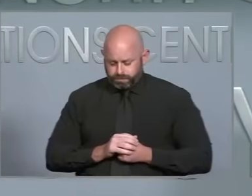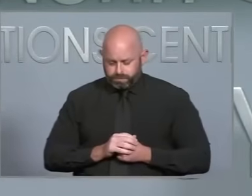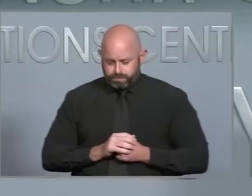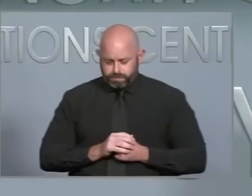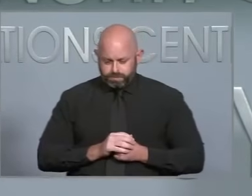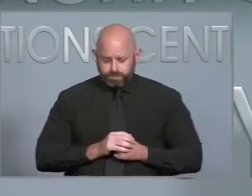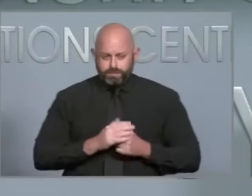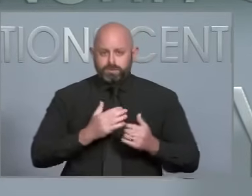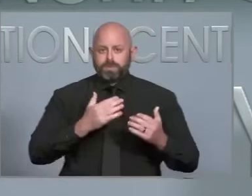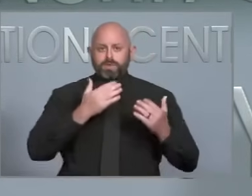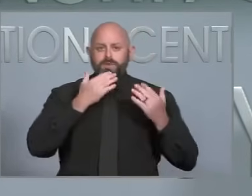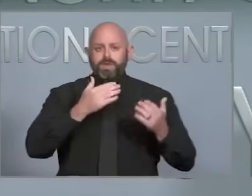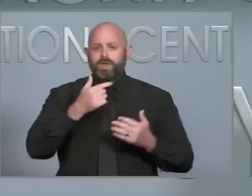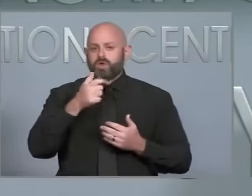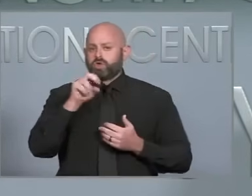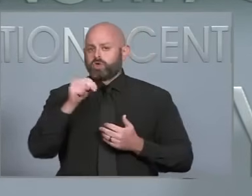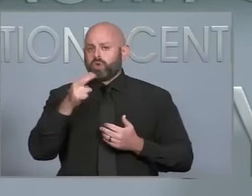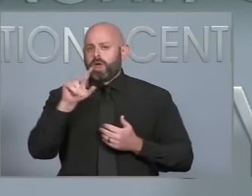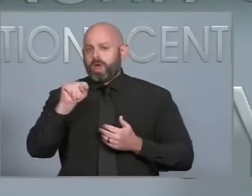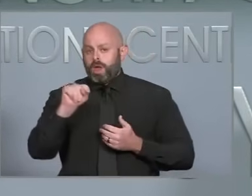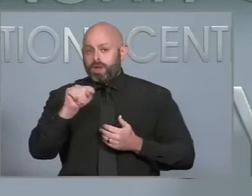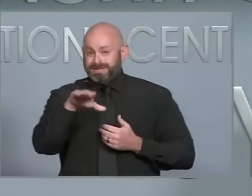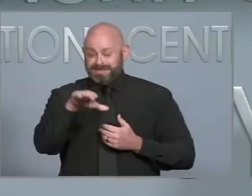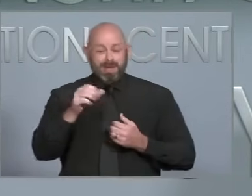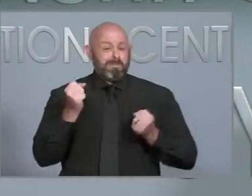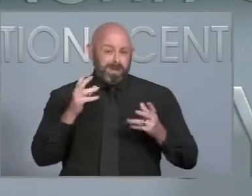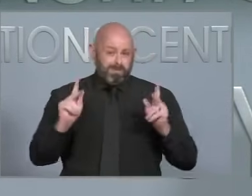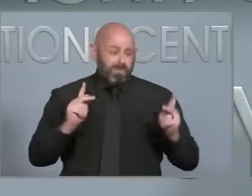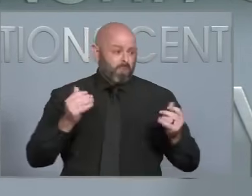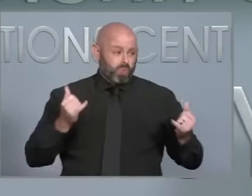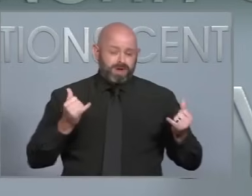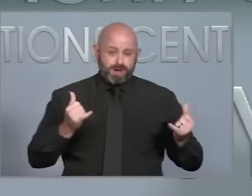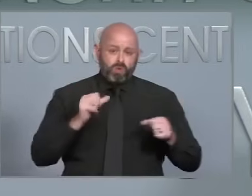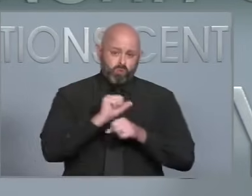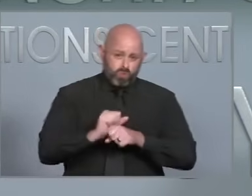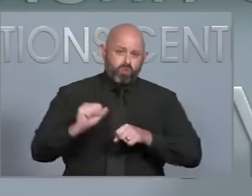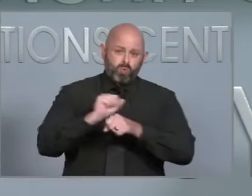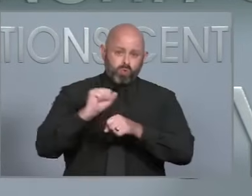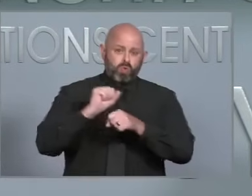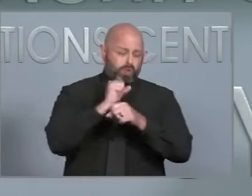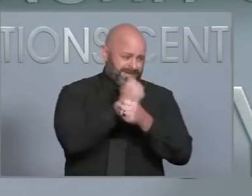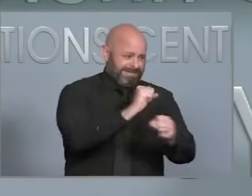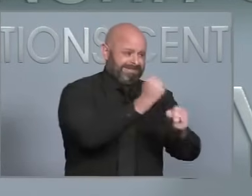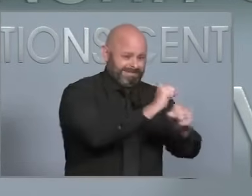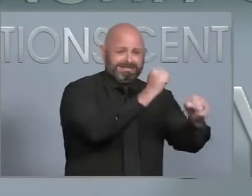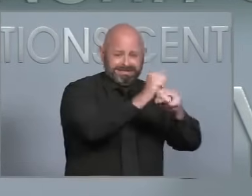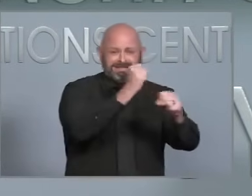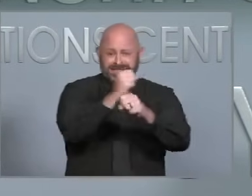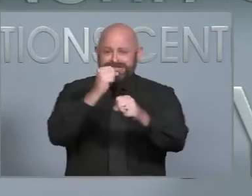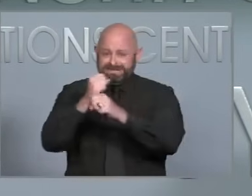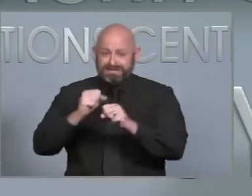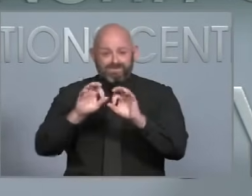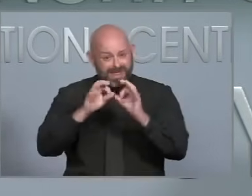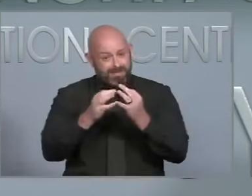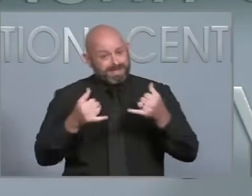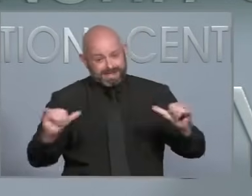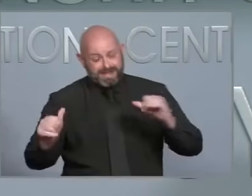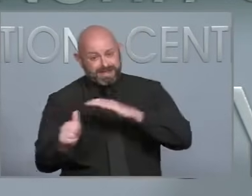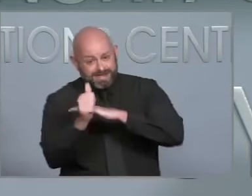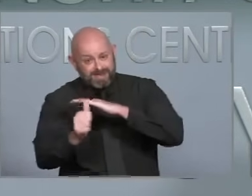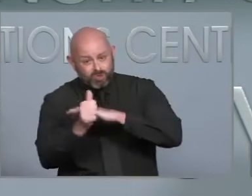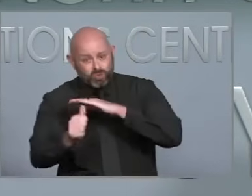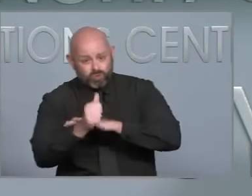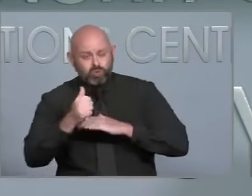Thank you, General Hunt. There are a lot of people out there working today. We know that families are still in danger. People at this